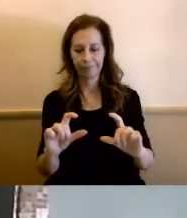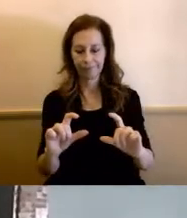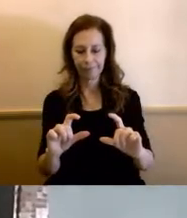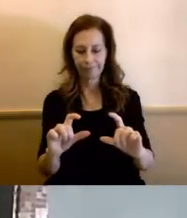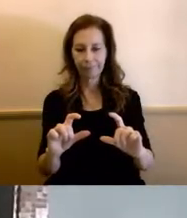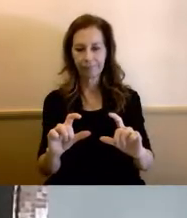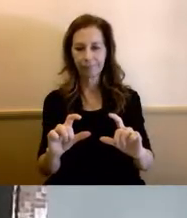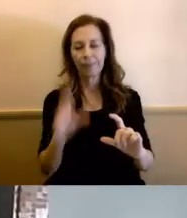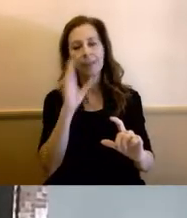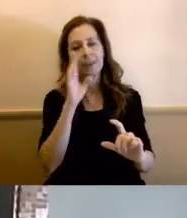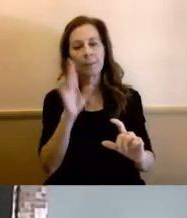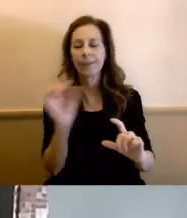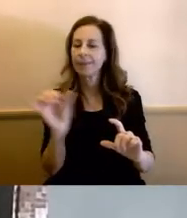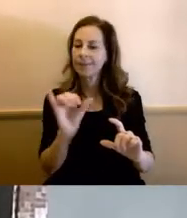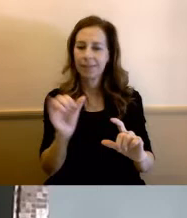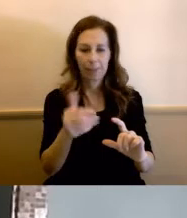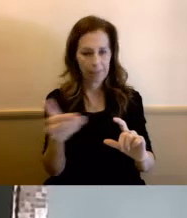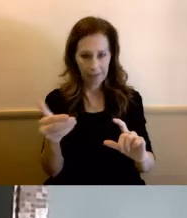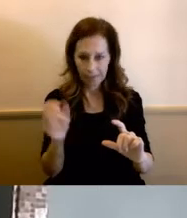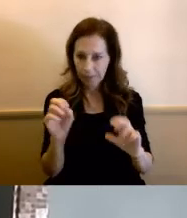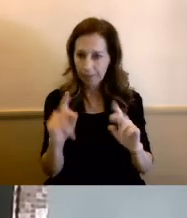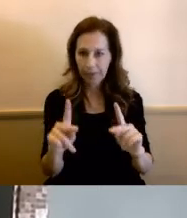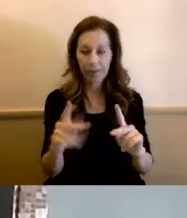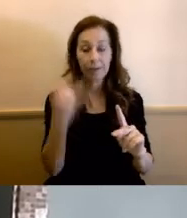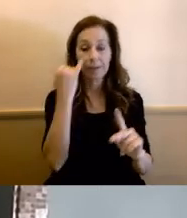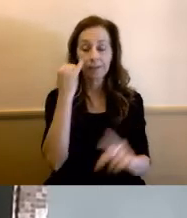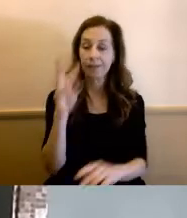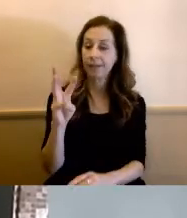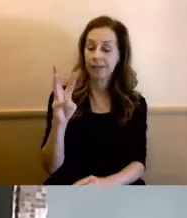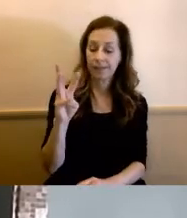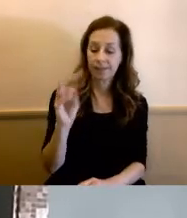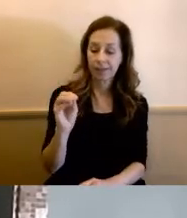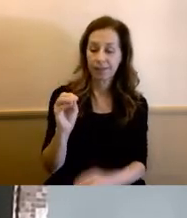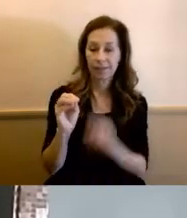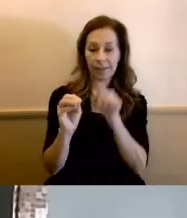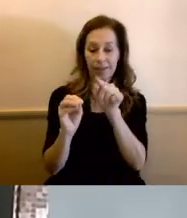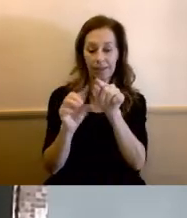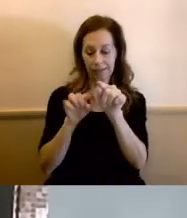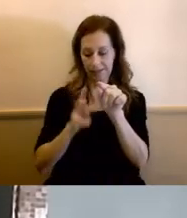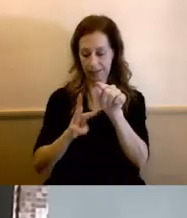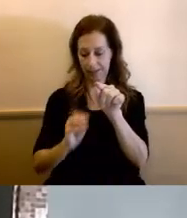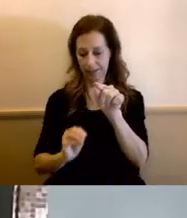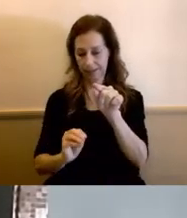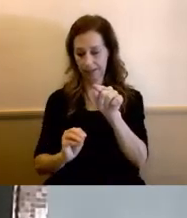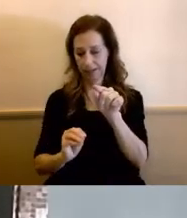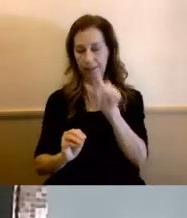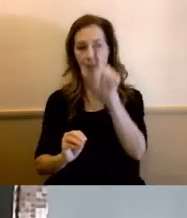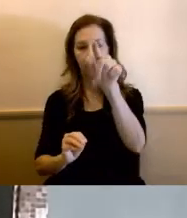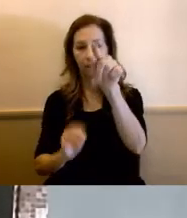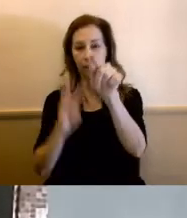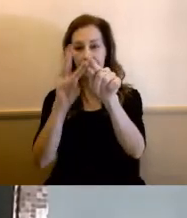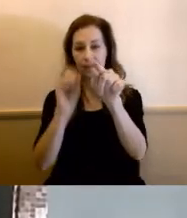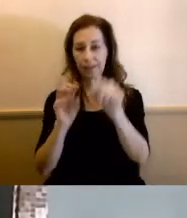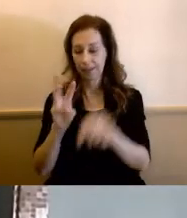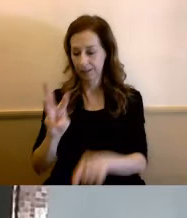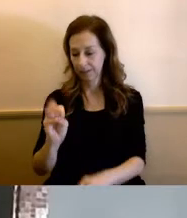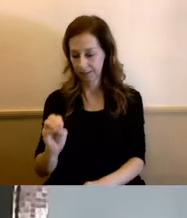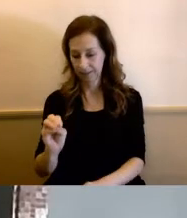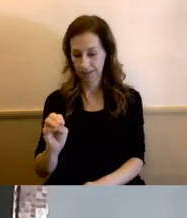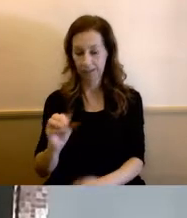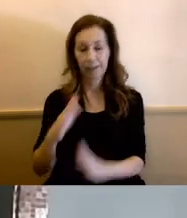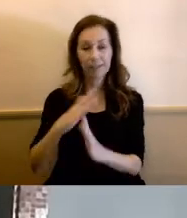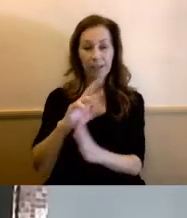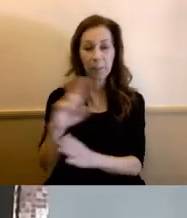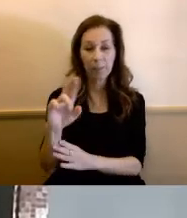same thing. Okay, so if this is 60, this is 60 degrees, this is 60 degrees. If this top right is 120